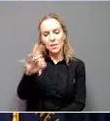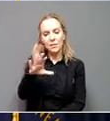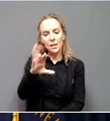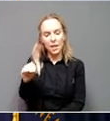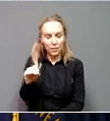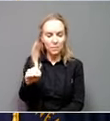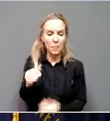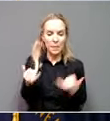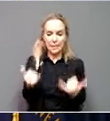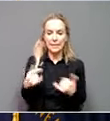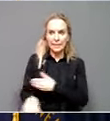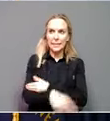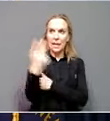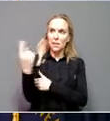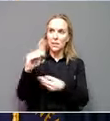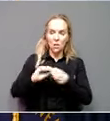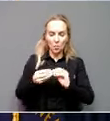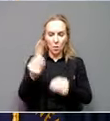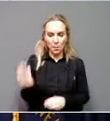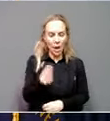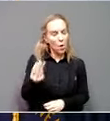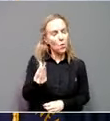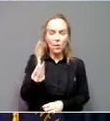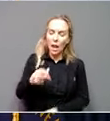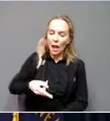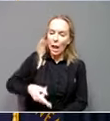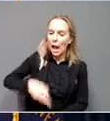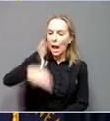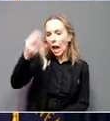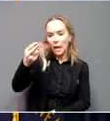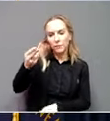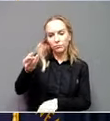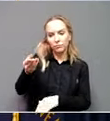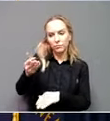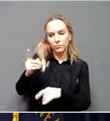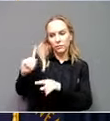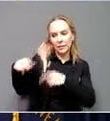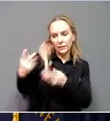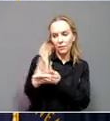numbers, Monday's, highest in at least 4 weeks. There is a pattern here.